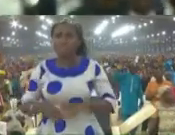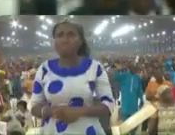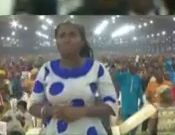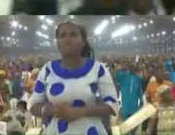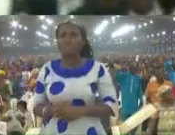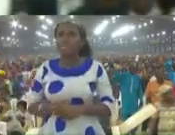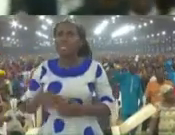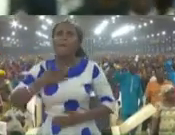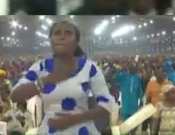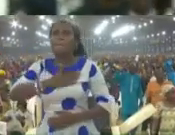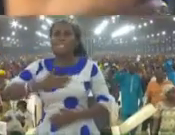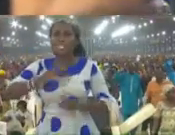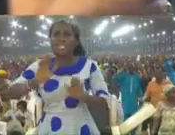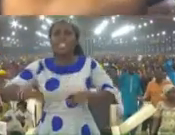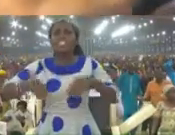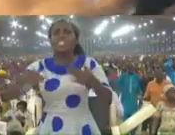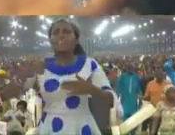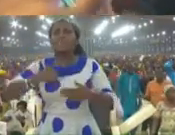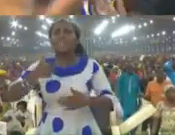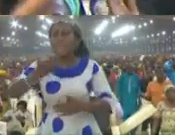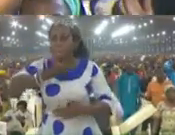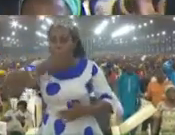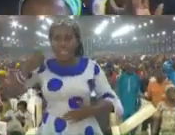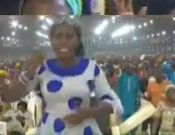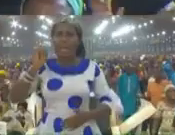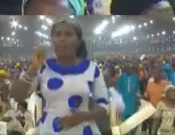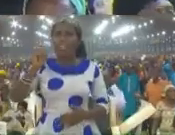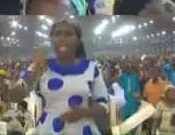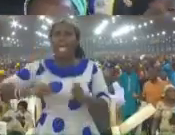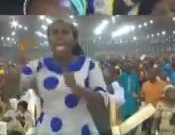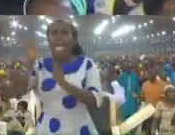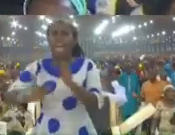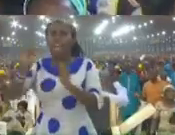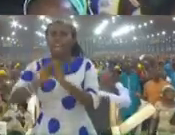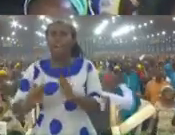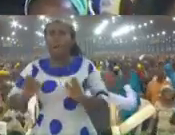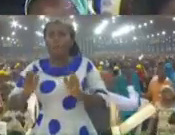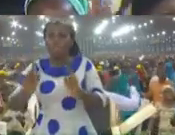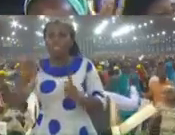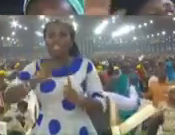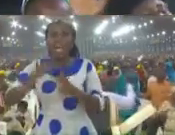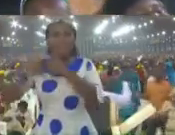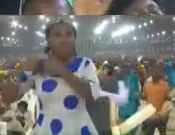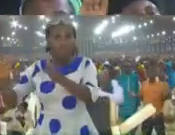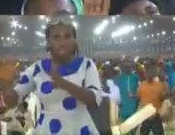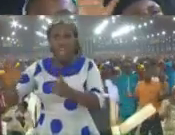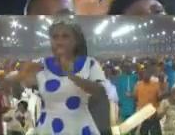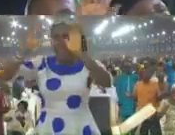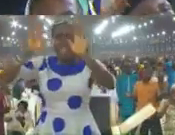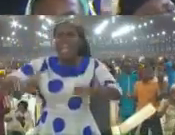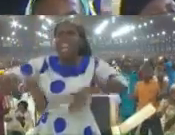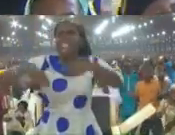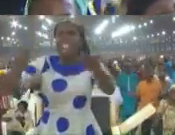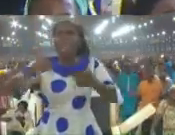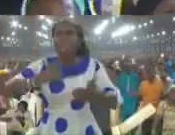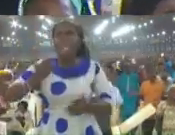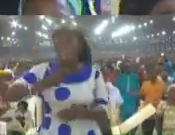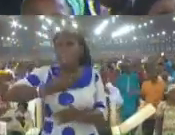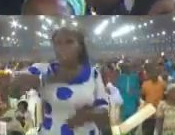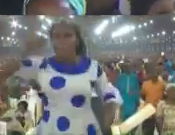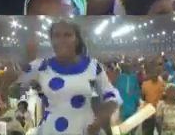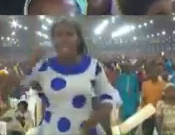give me a better one. Come on, open your mouth and cry to the Almighty God. For